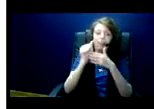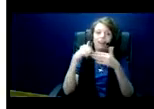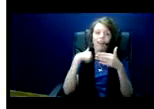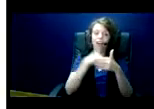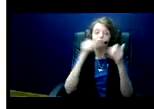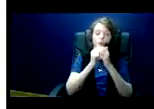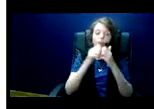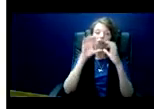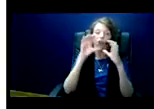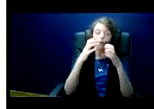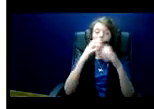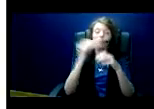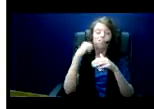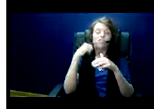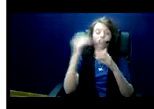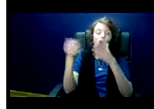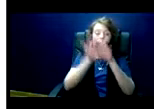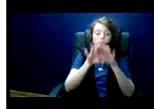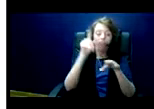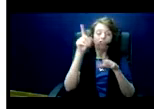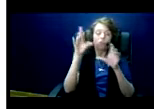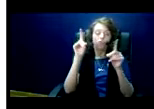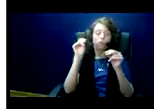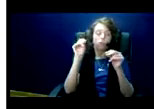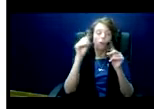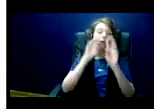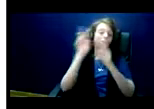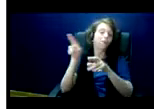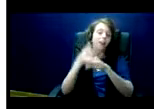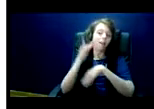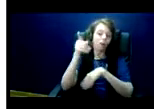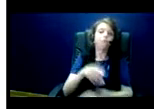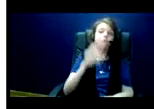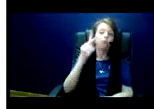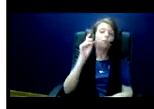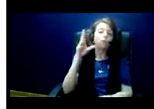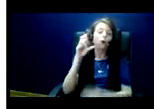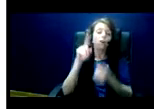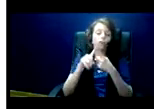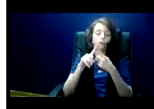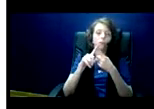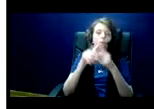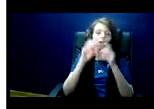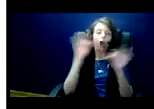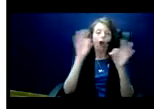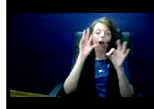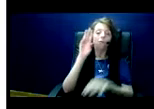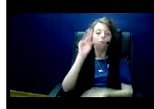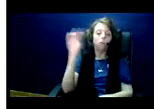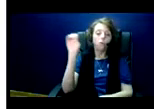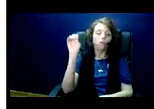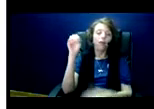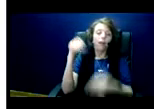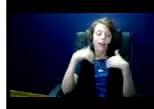will say and do something, and we will all respond after her. So if you'd like to take yourself off mute and or bring your video up,